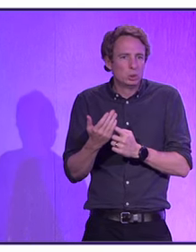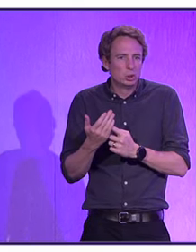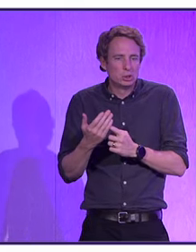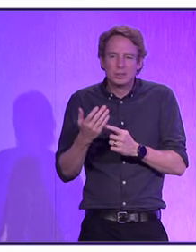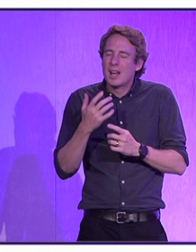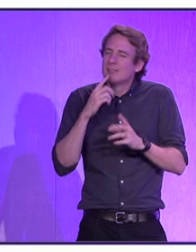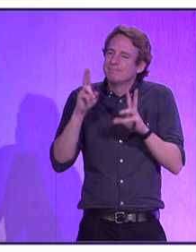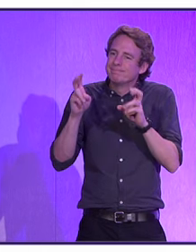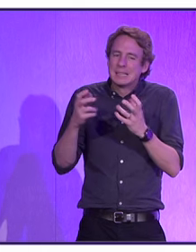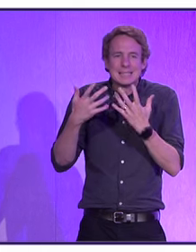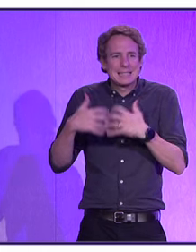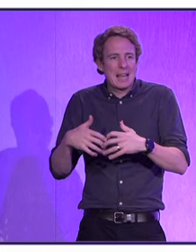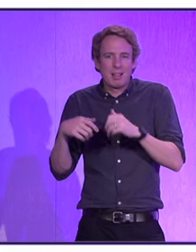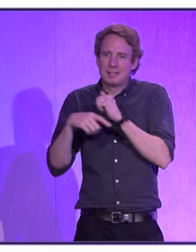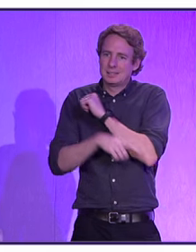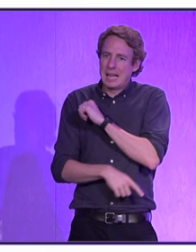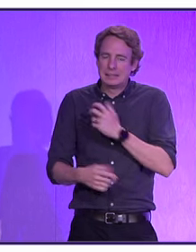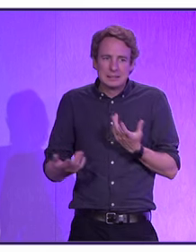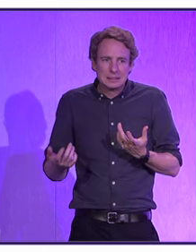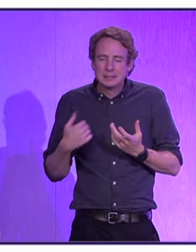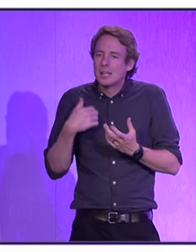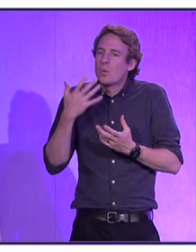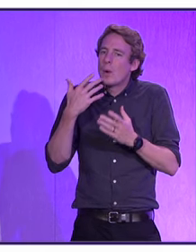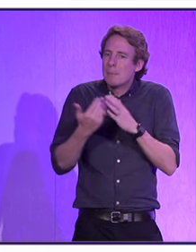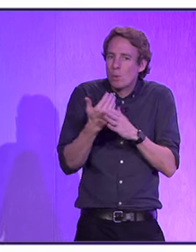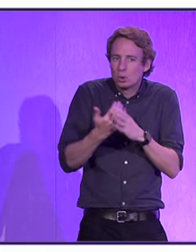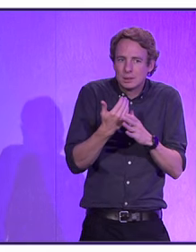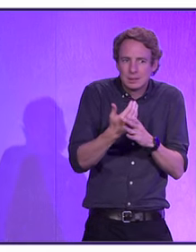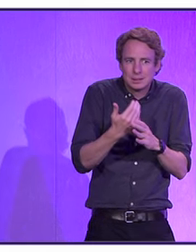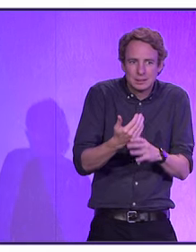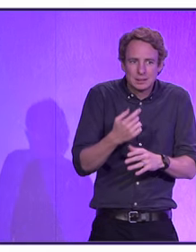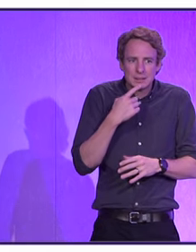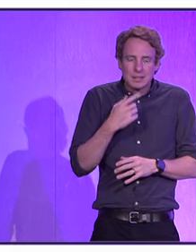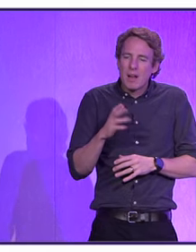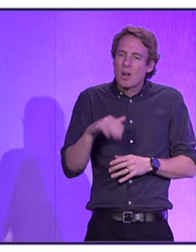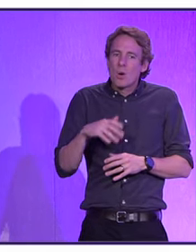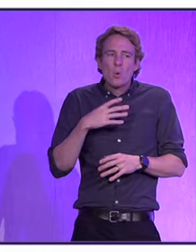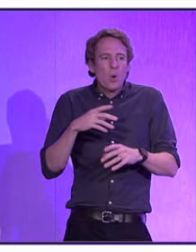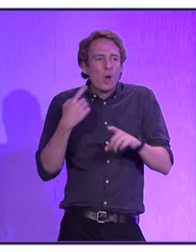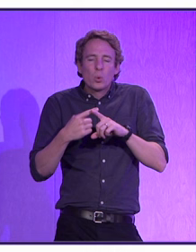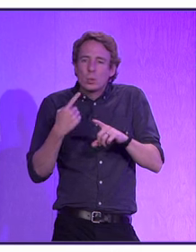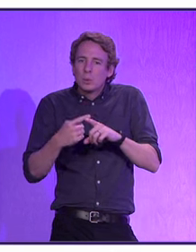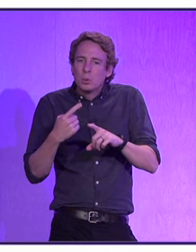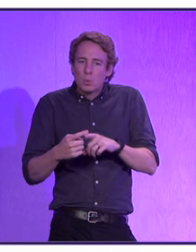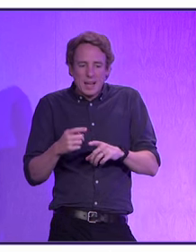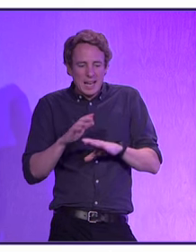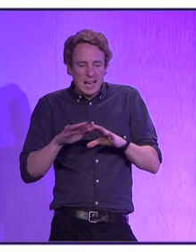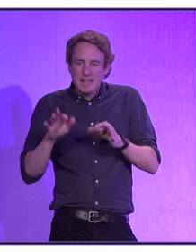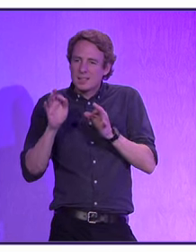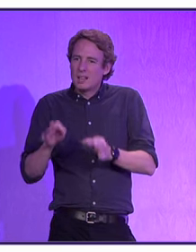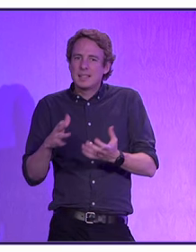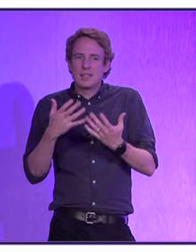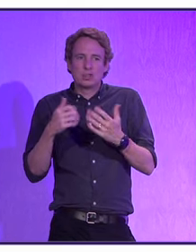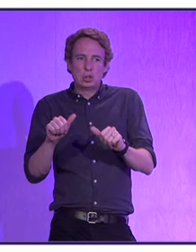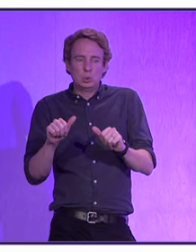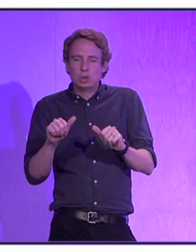So, right, what's technical debt, basically, right, when you're modernizing? It deals with, like, choosing quick and less ideal